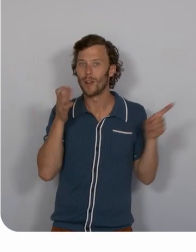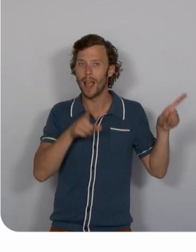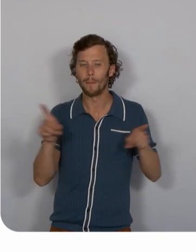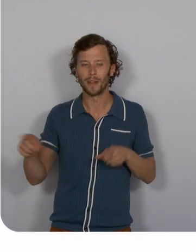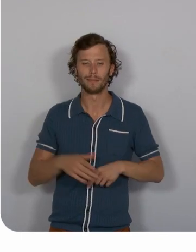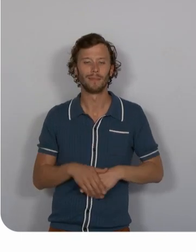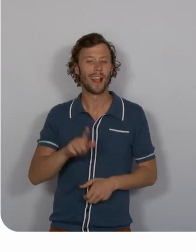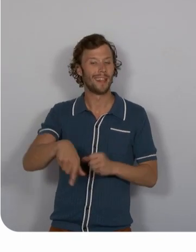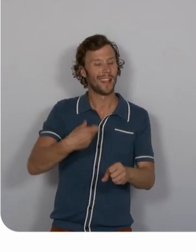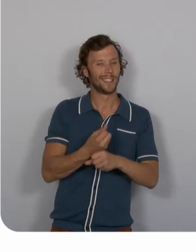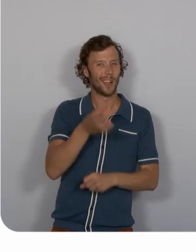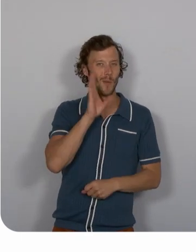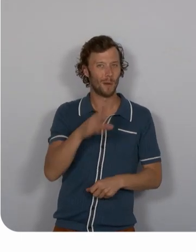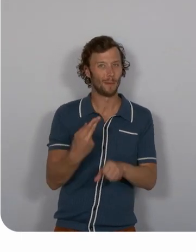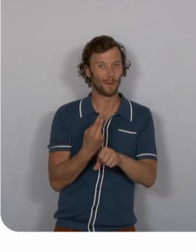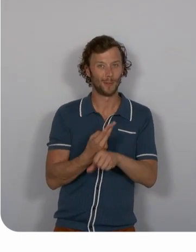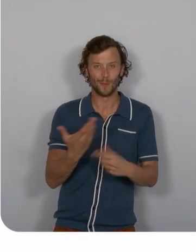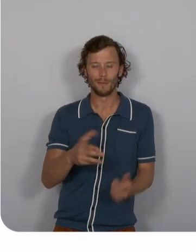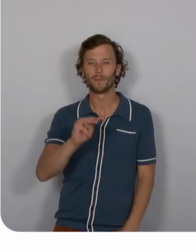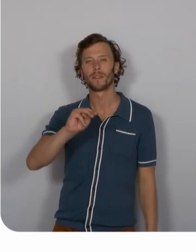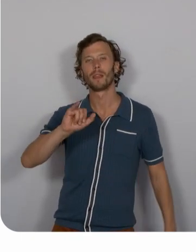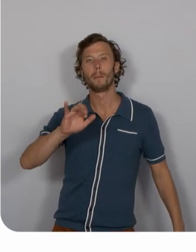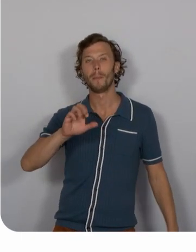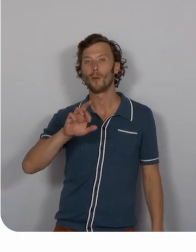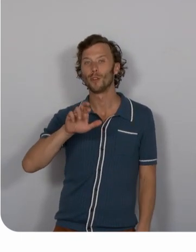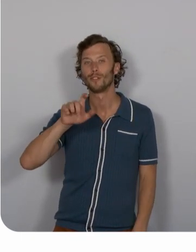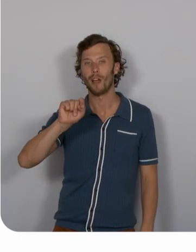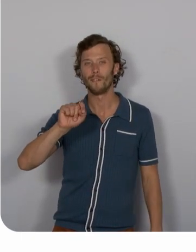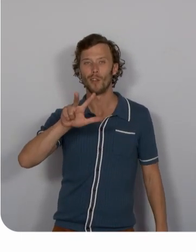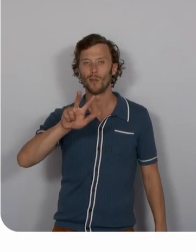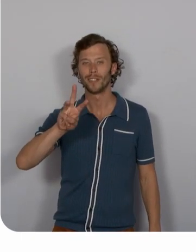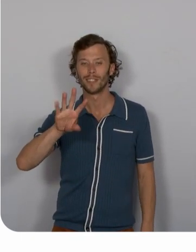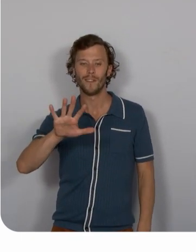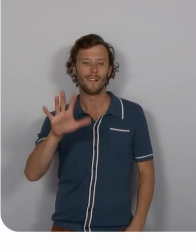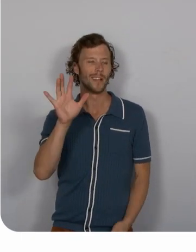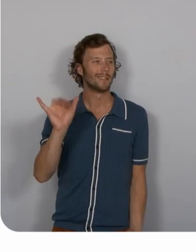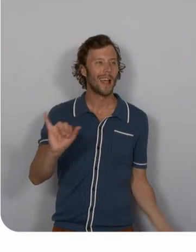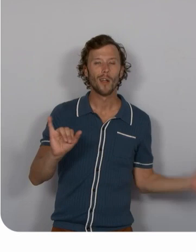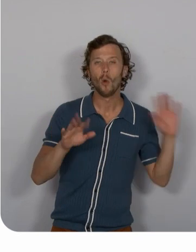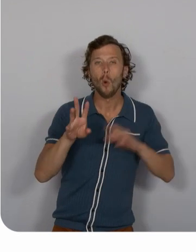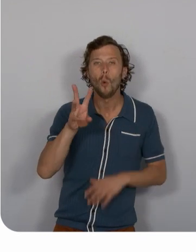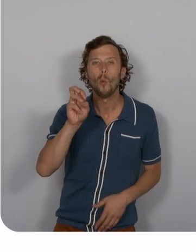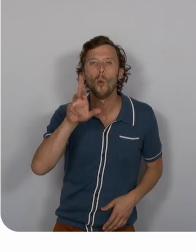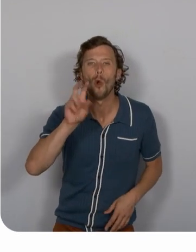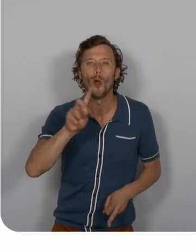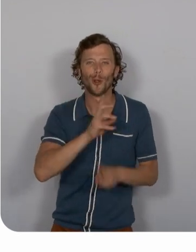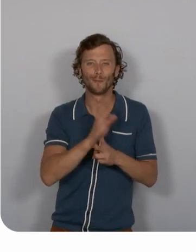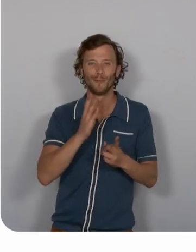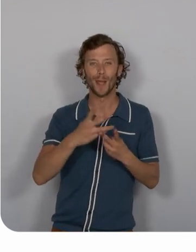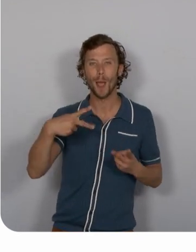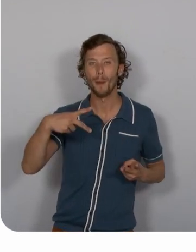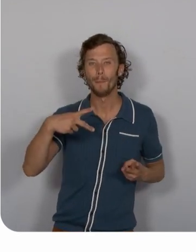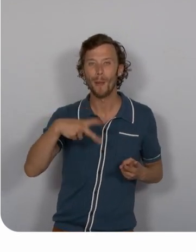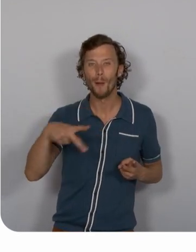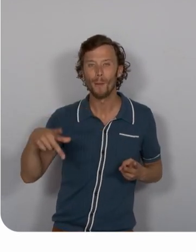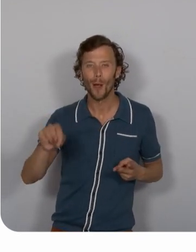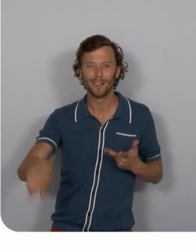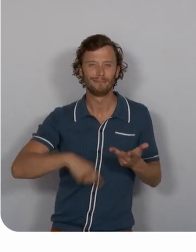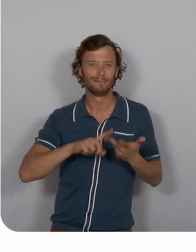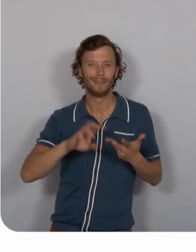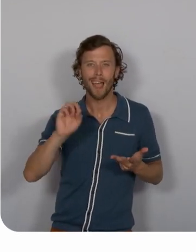Microsoft 365 productivity apps like Word, PowerPoint, and Excel. And coming